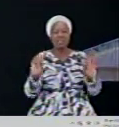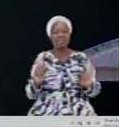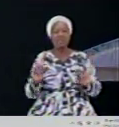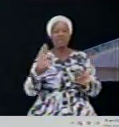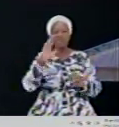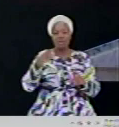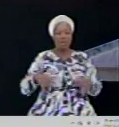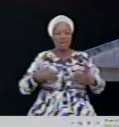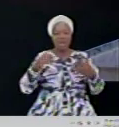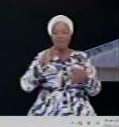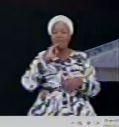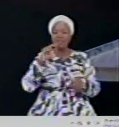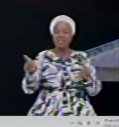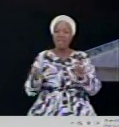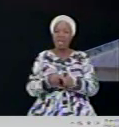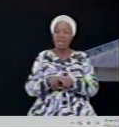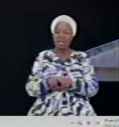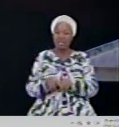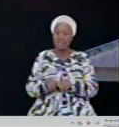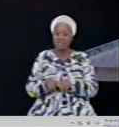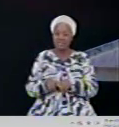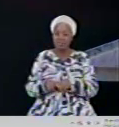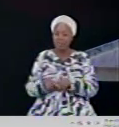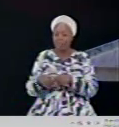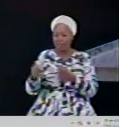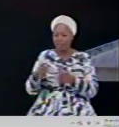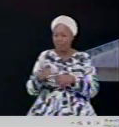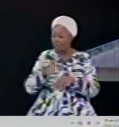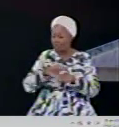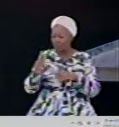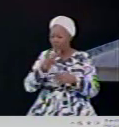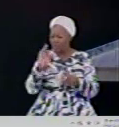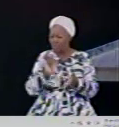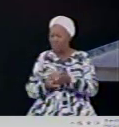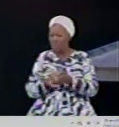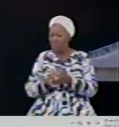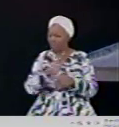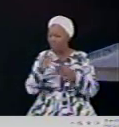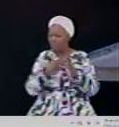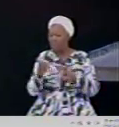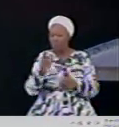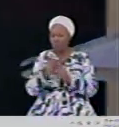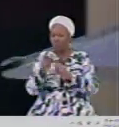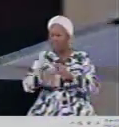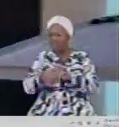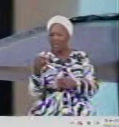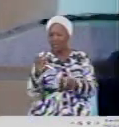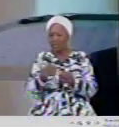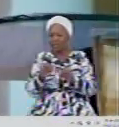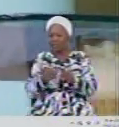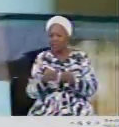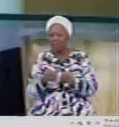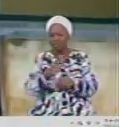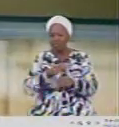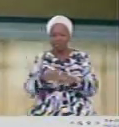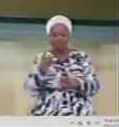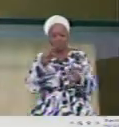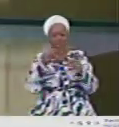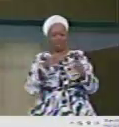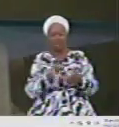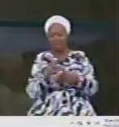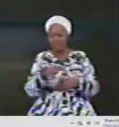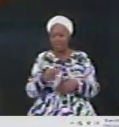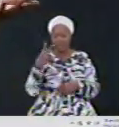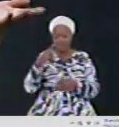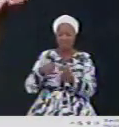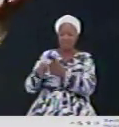is like, when we're talking to someone, we don't choose those words anymore. We don't point at them and look at them and use